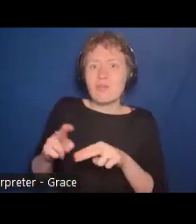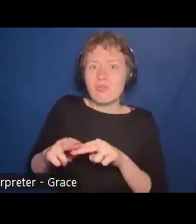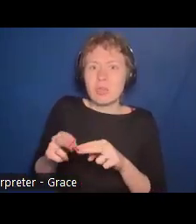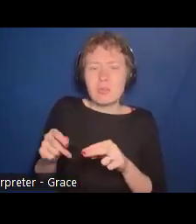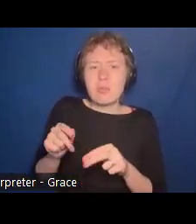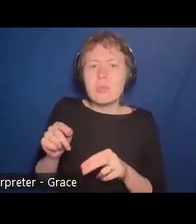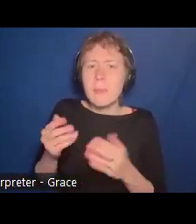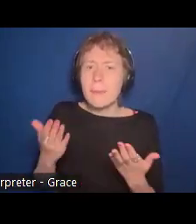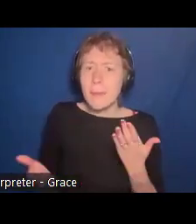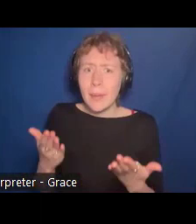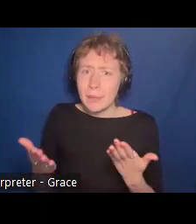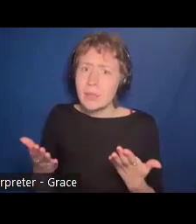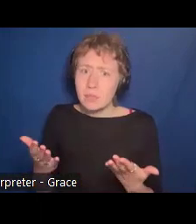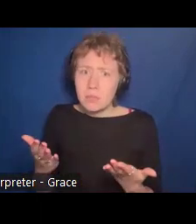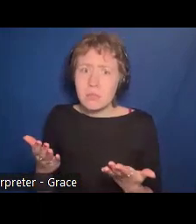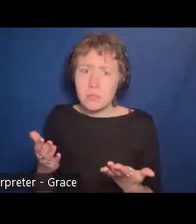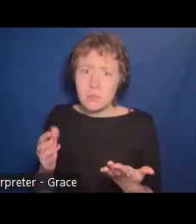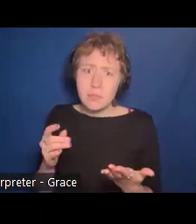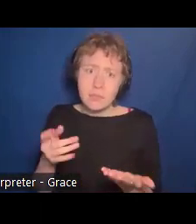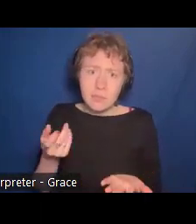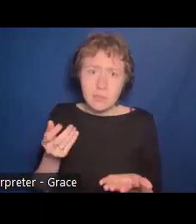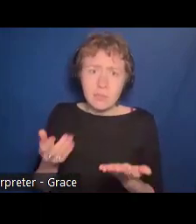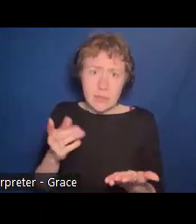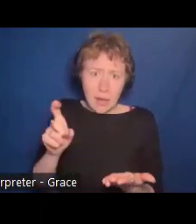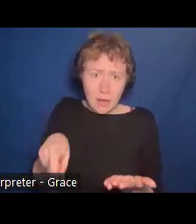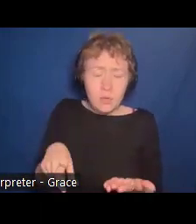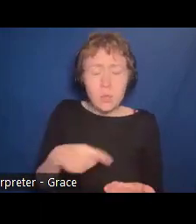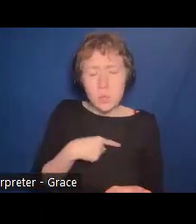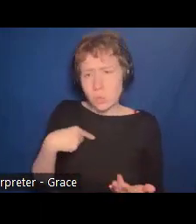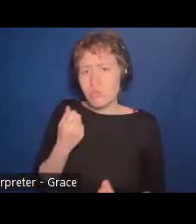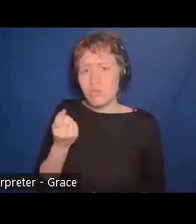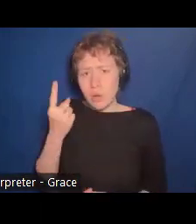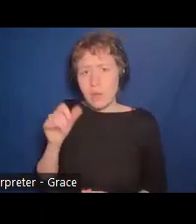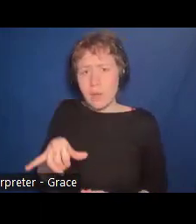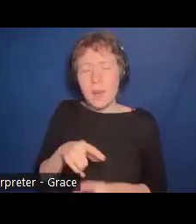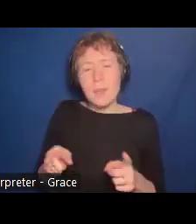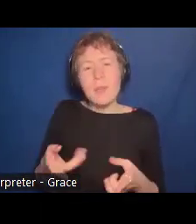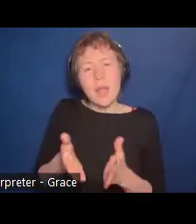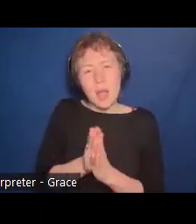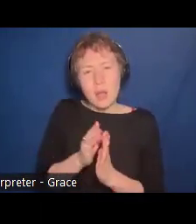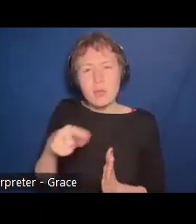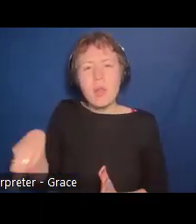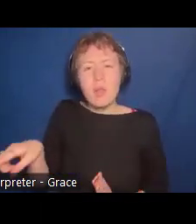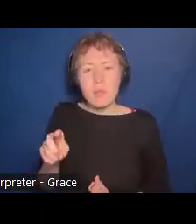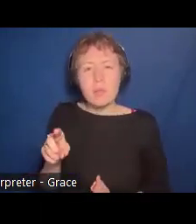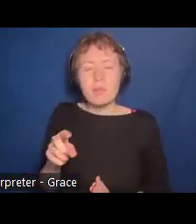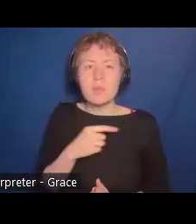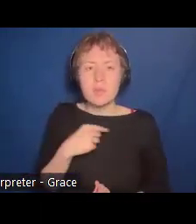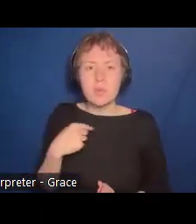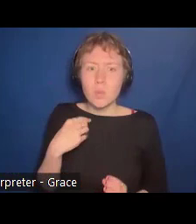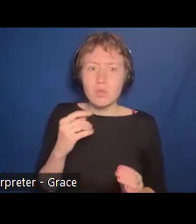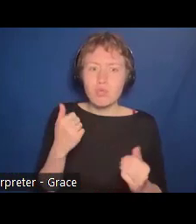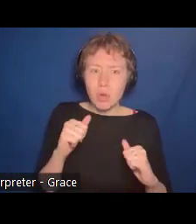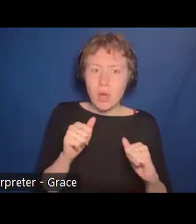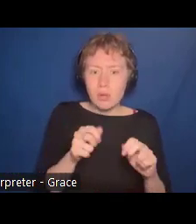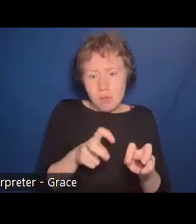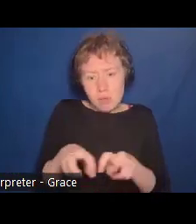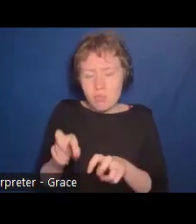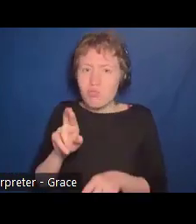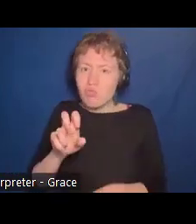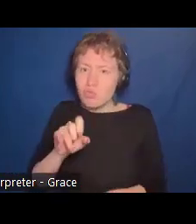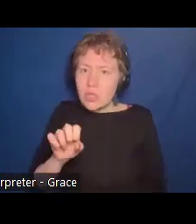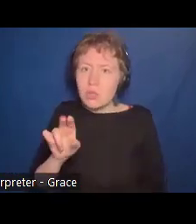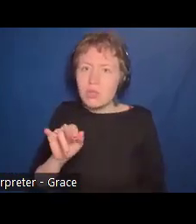certainly understand that. But we would ask you at this point, as we're moving towards reissuing a whole number